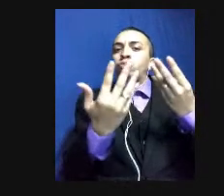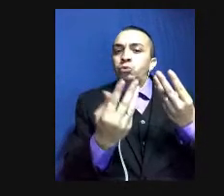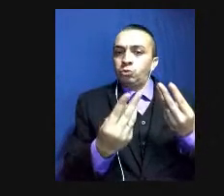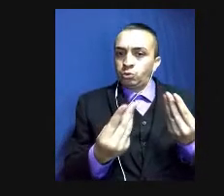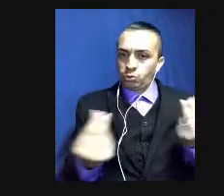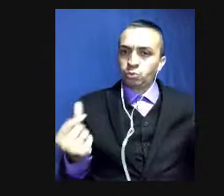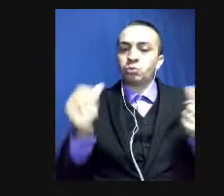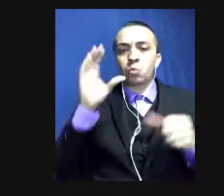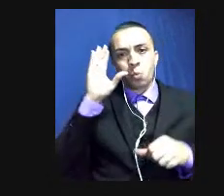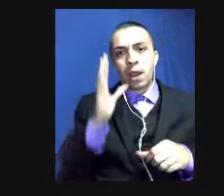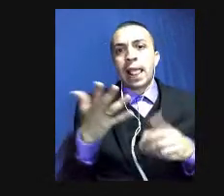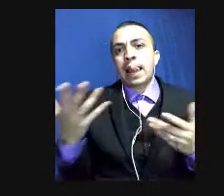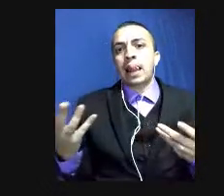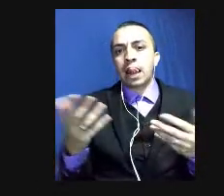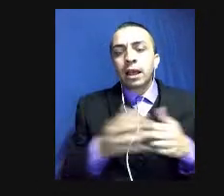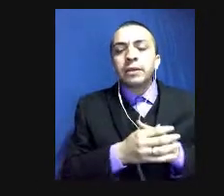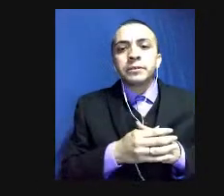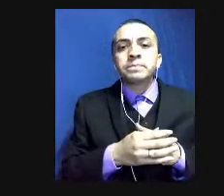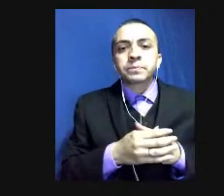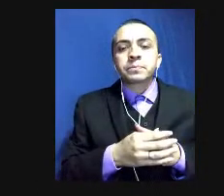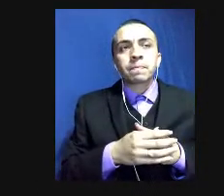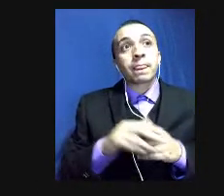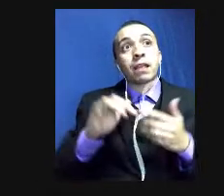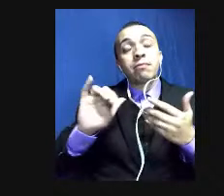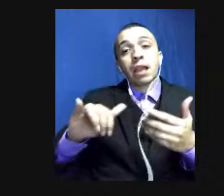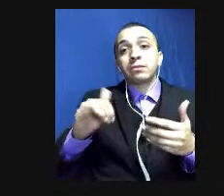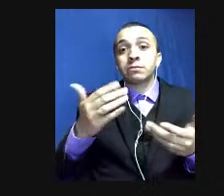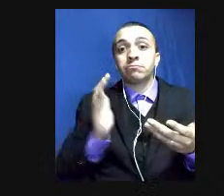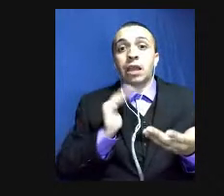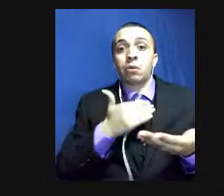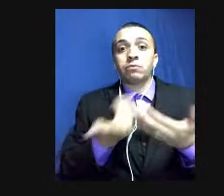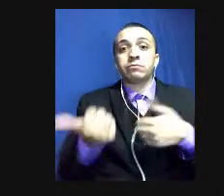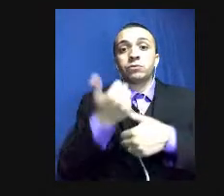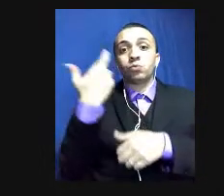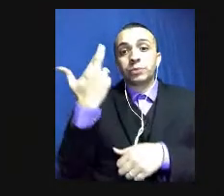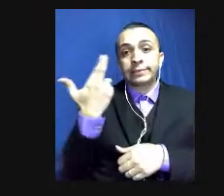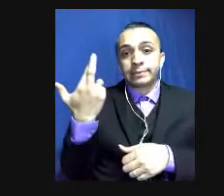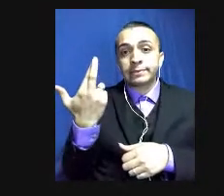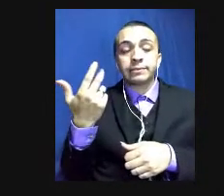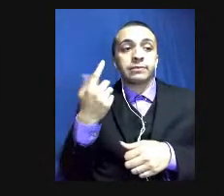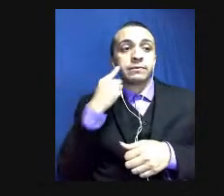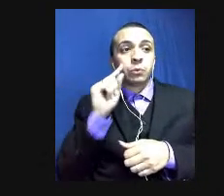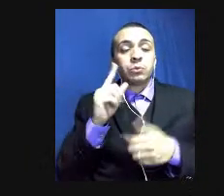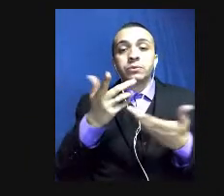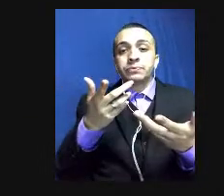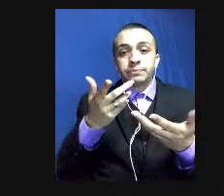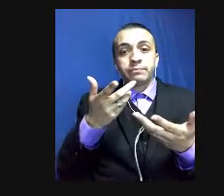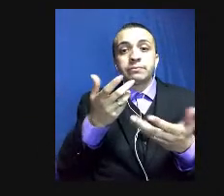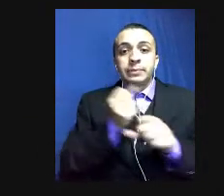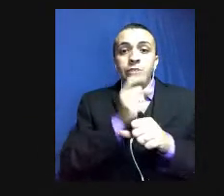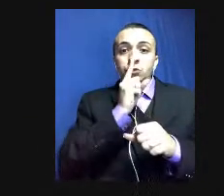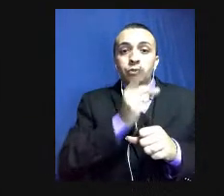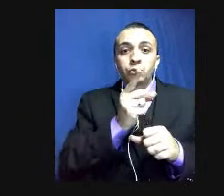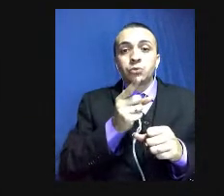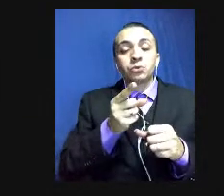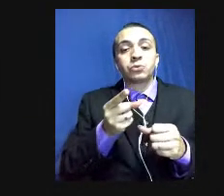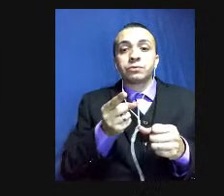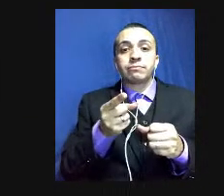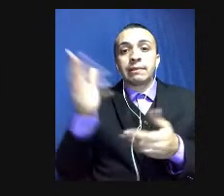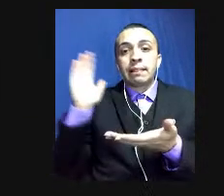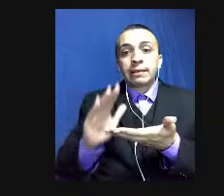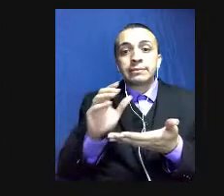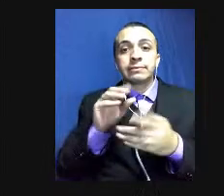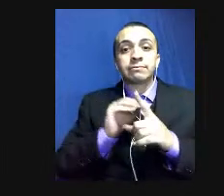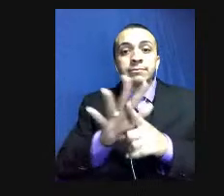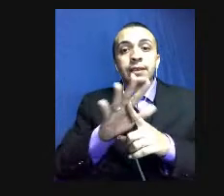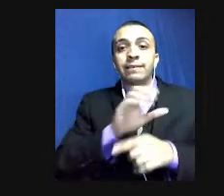and get to those rocks. And that's primarily why we're doing it, is just for the exposure. A lot of it's the primary exposure to those firefighters.